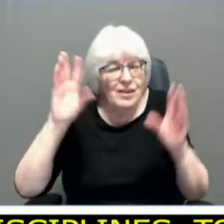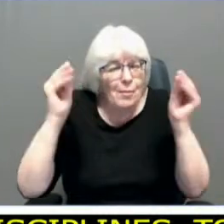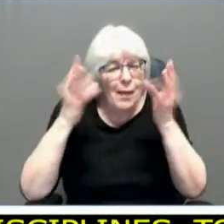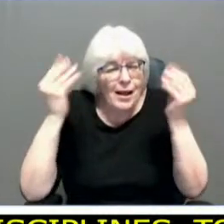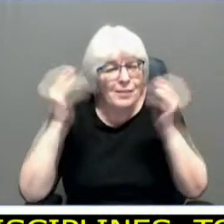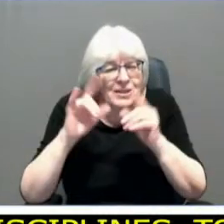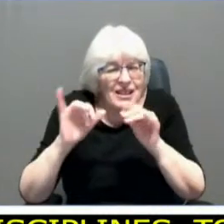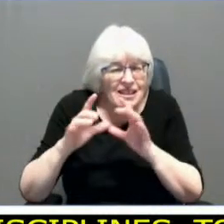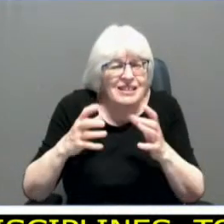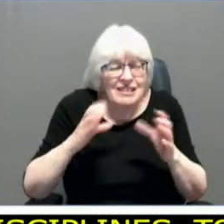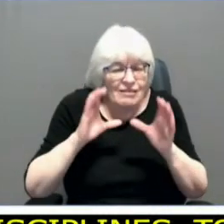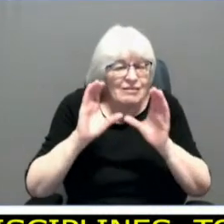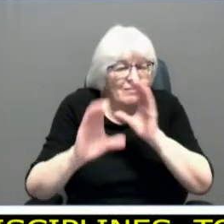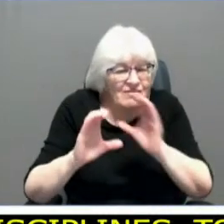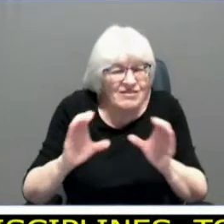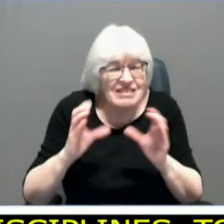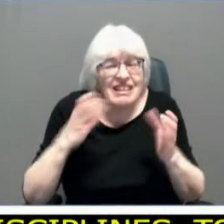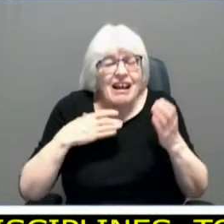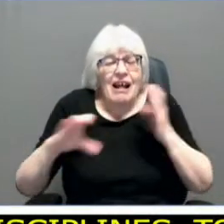think we're all looking at being